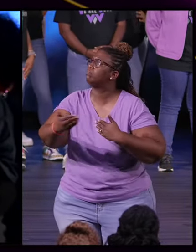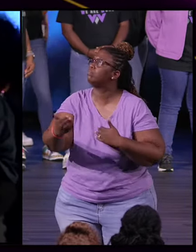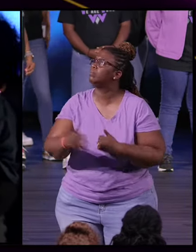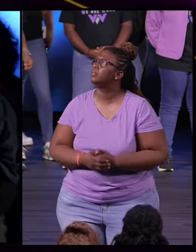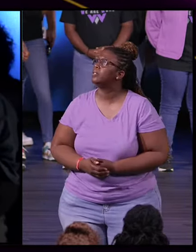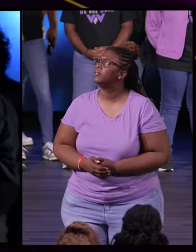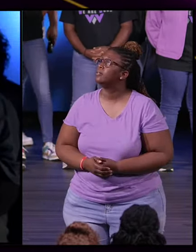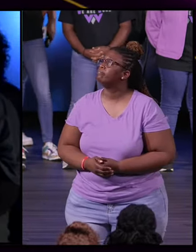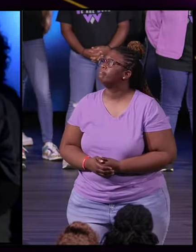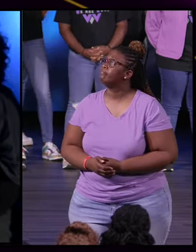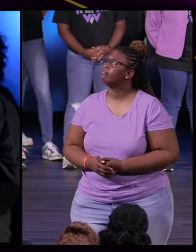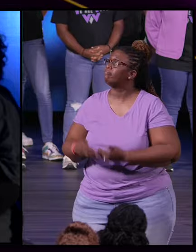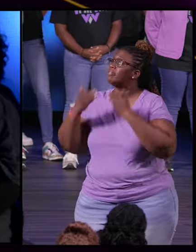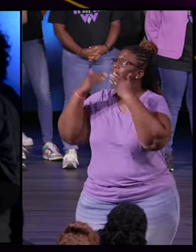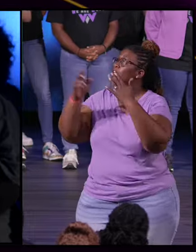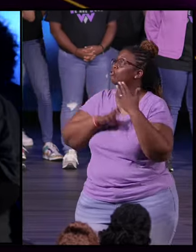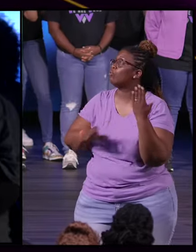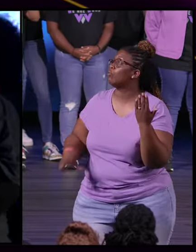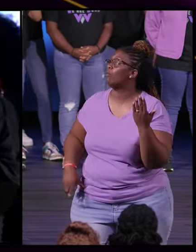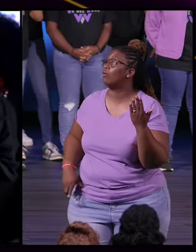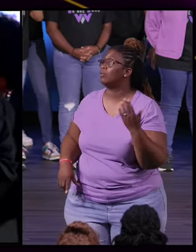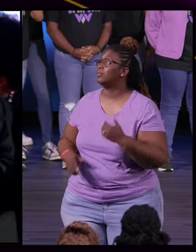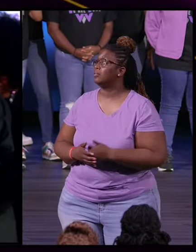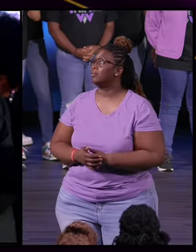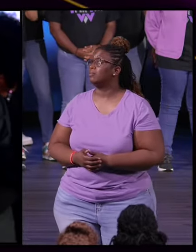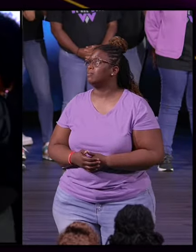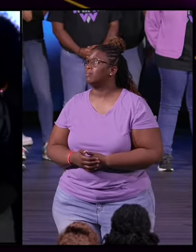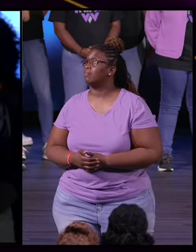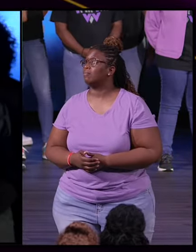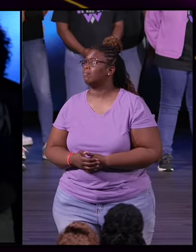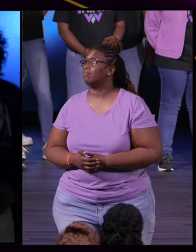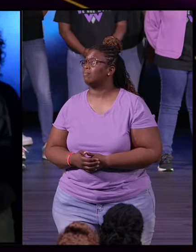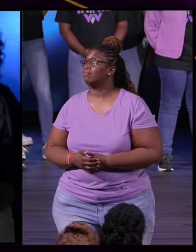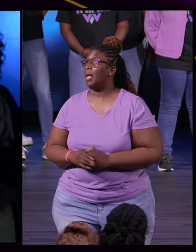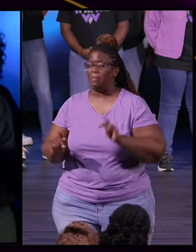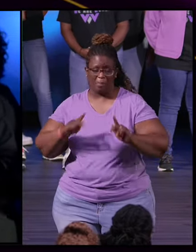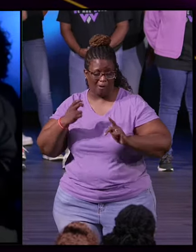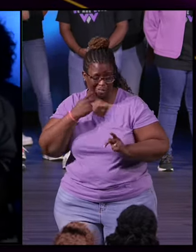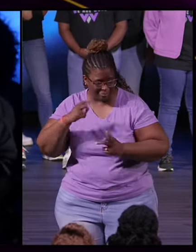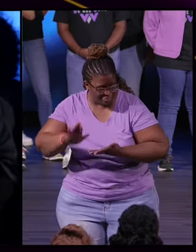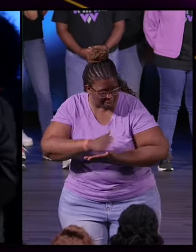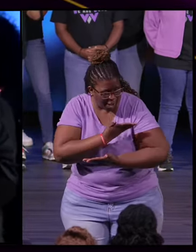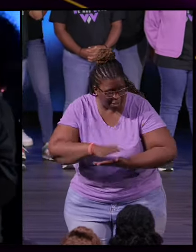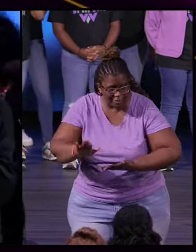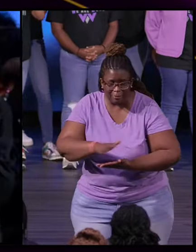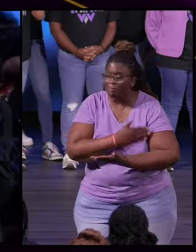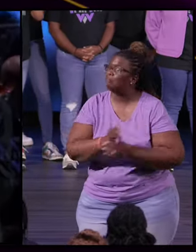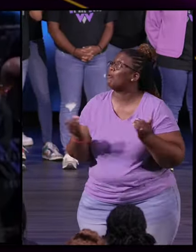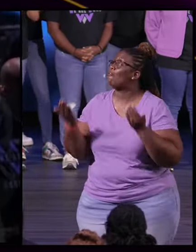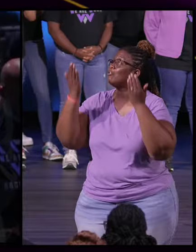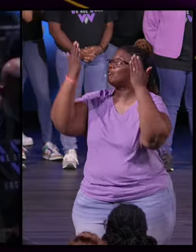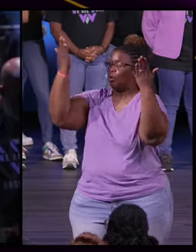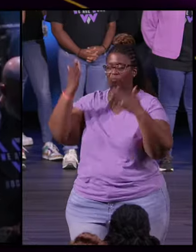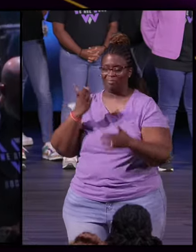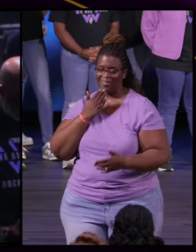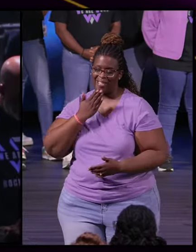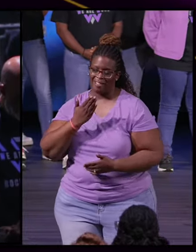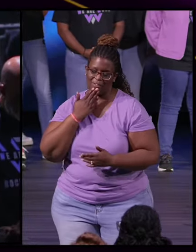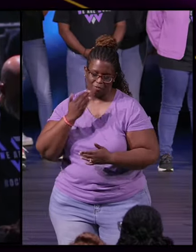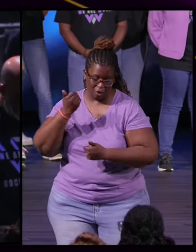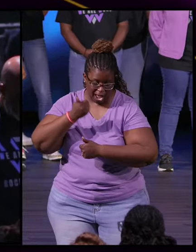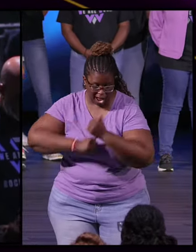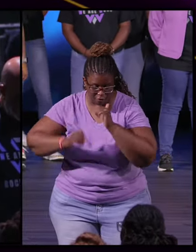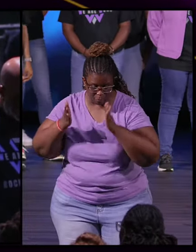you, Lord, that there have been songs that have gone up to Zion. We thank you, Lord, for every baptism